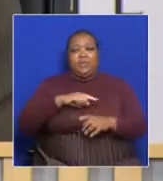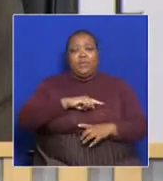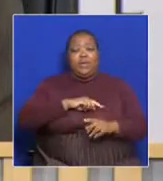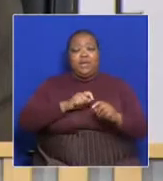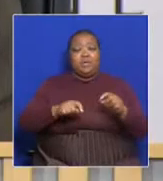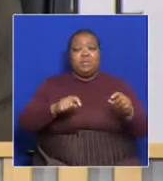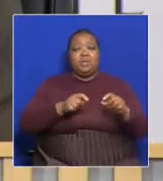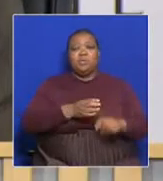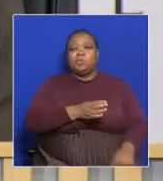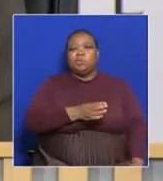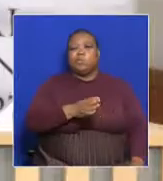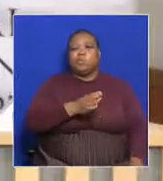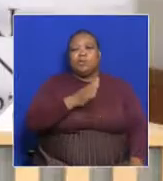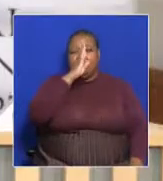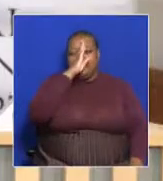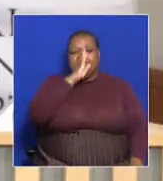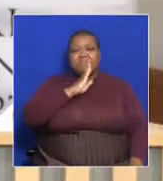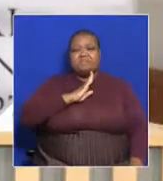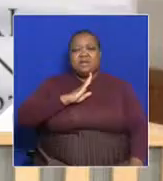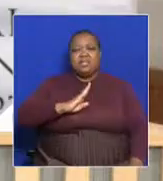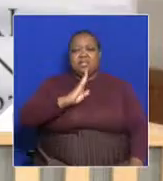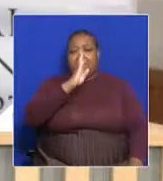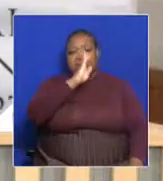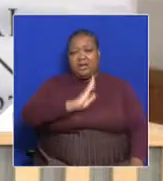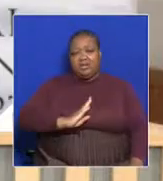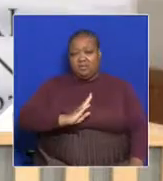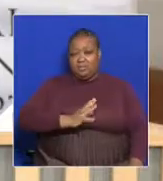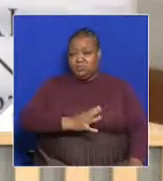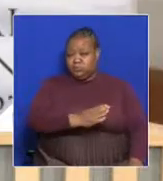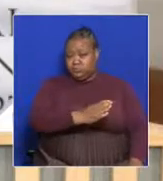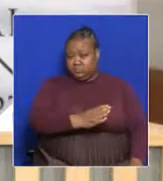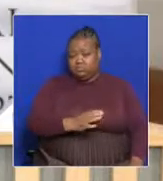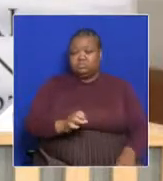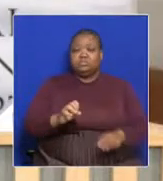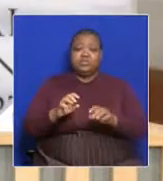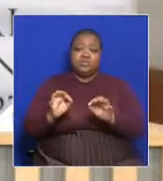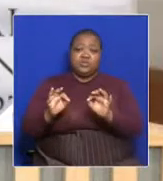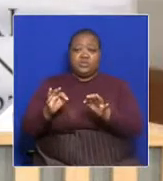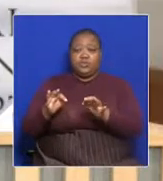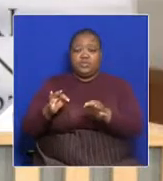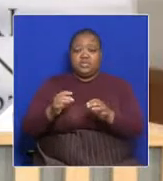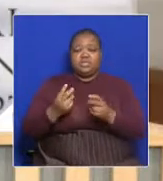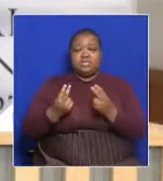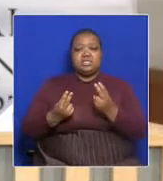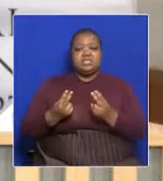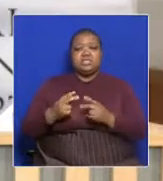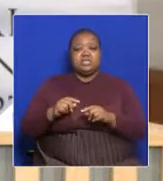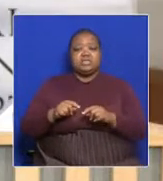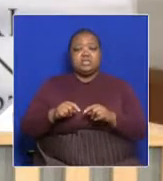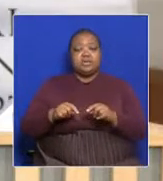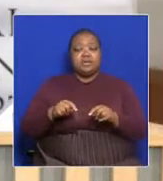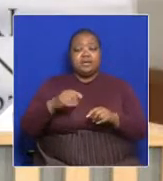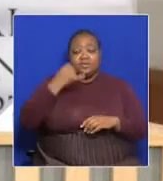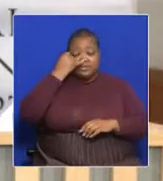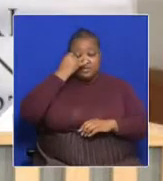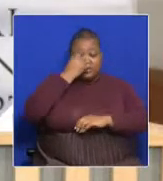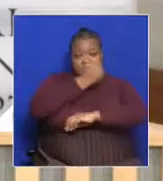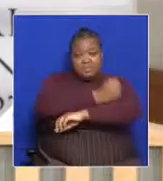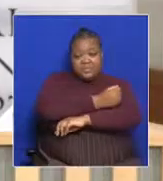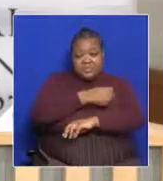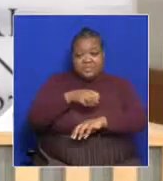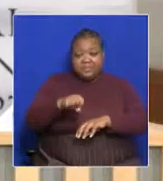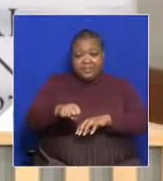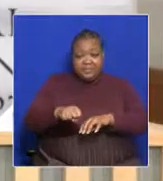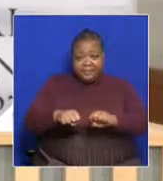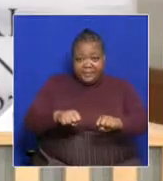That's correct. You do accept, however, that seeing as the number of seizures we have been able to execute precisely out of that